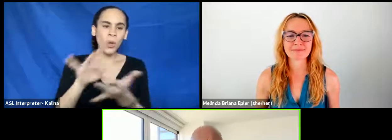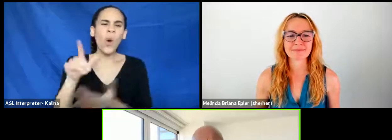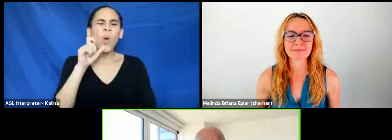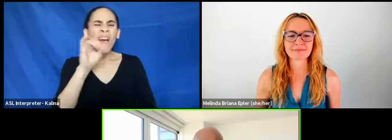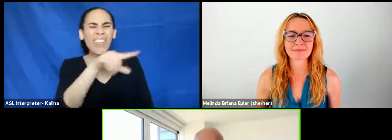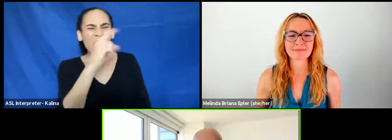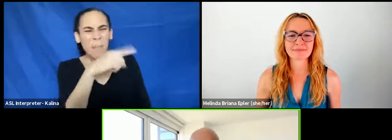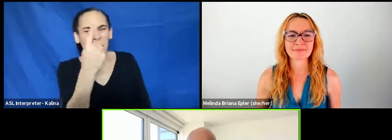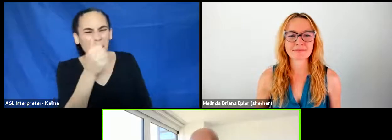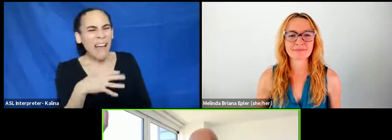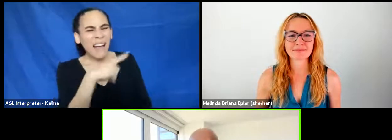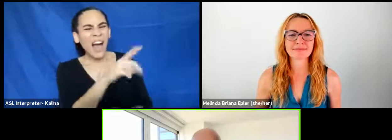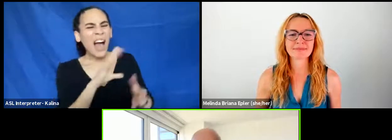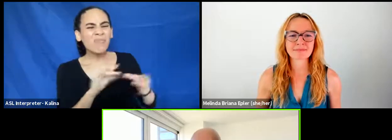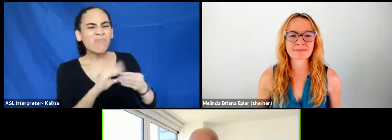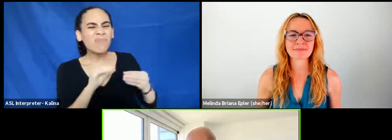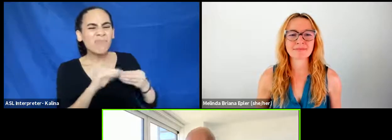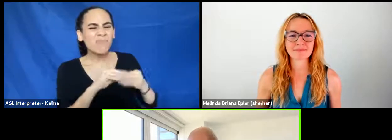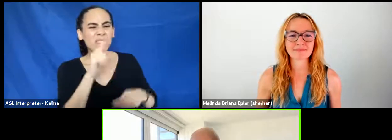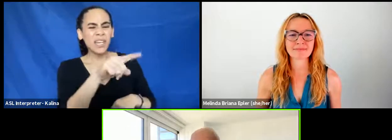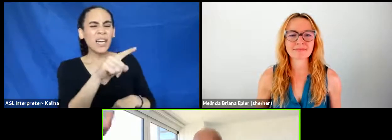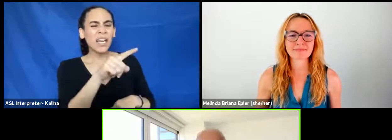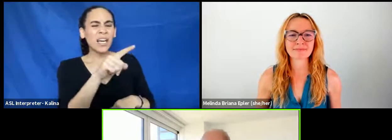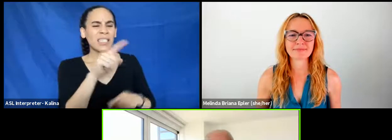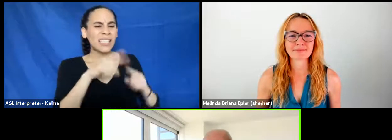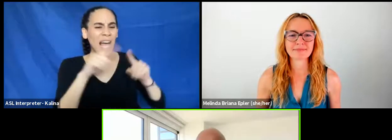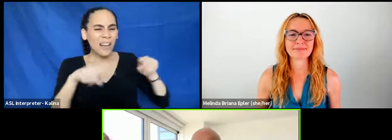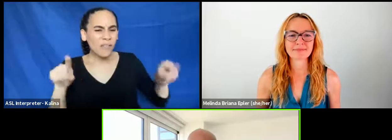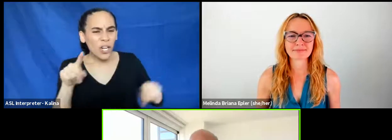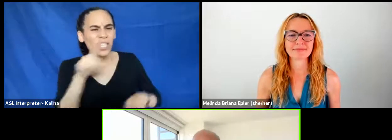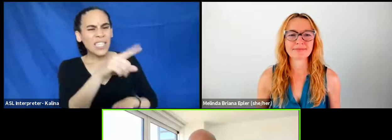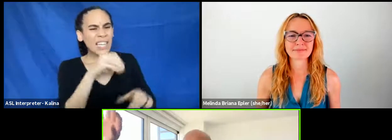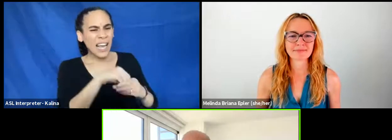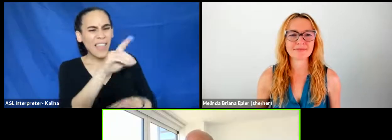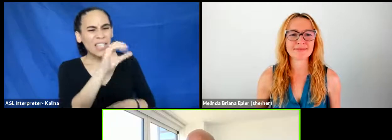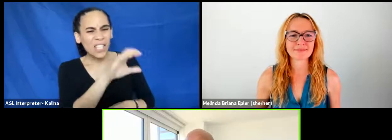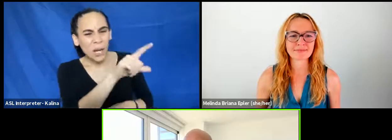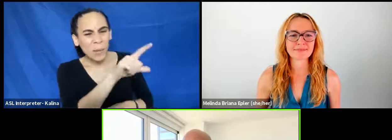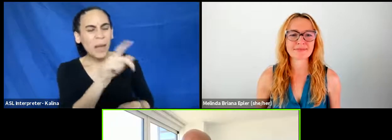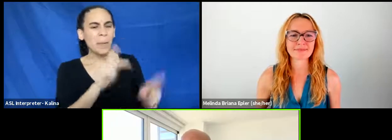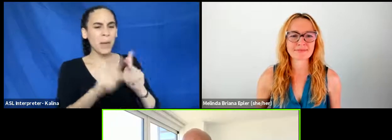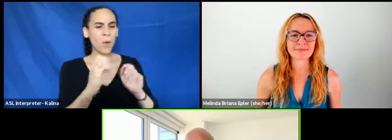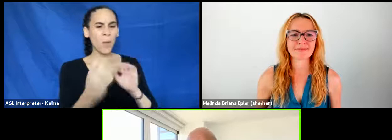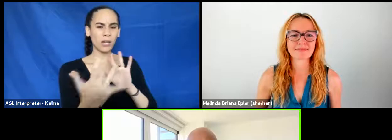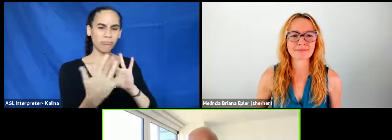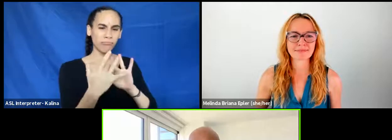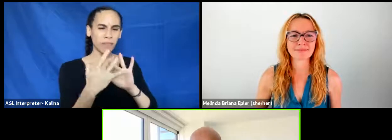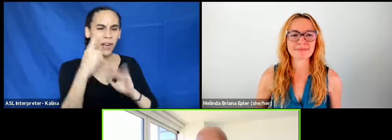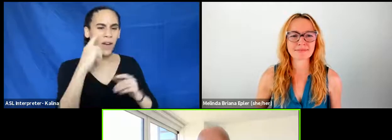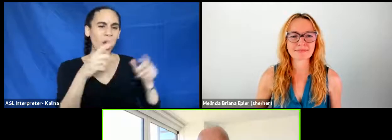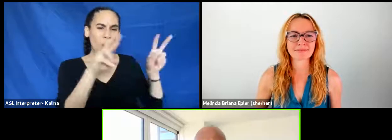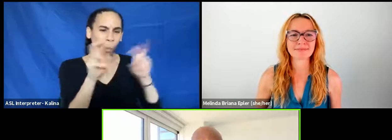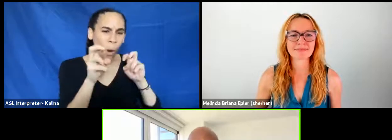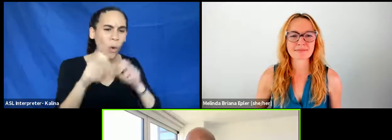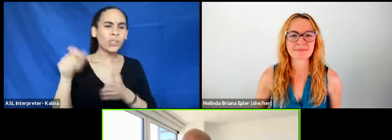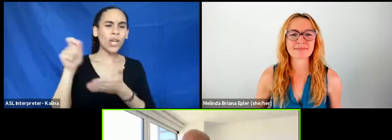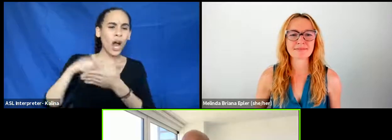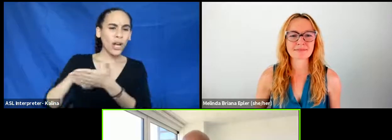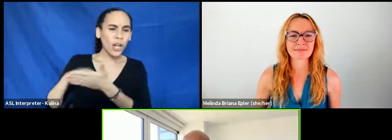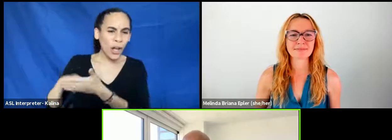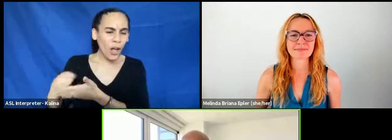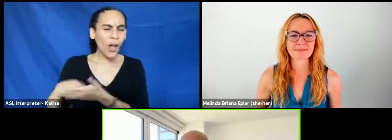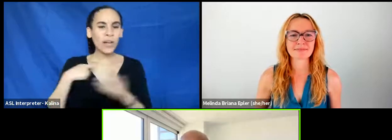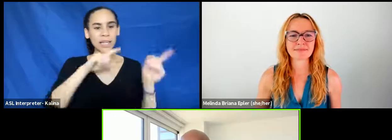guy talking about diversity back there? That was in that CNN document." So people started contacting me for quotes and articles, and we started going to these roundtables, and